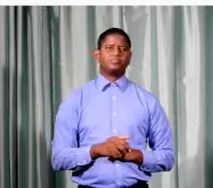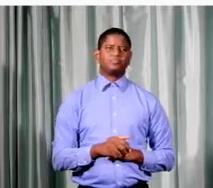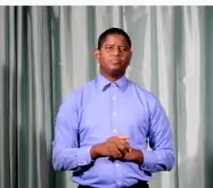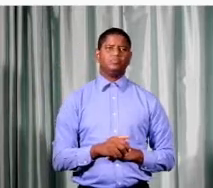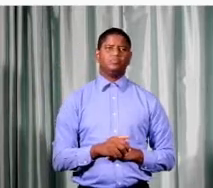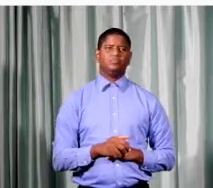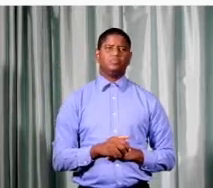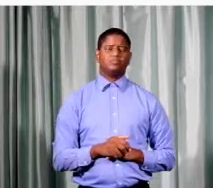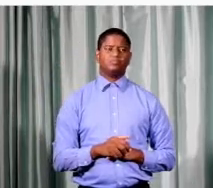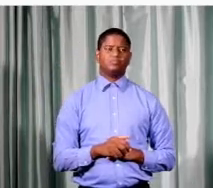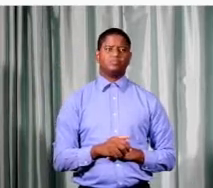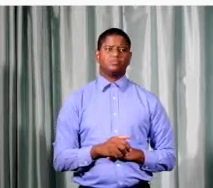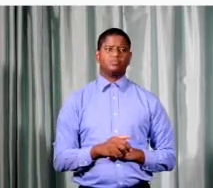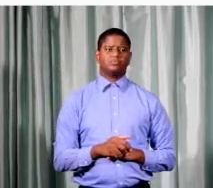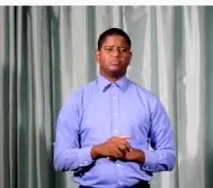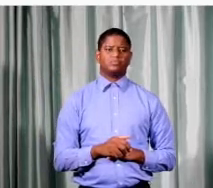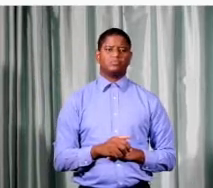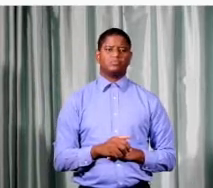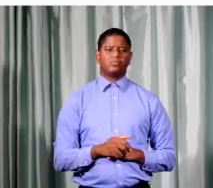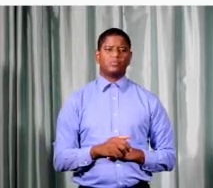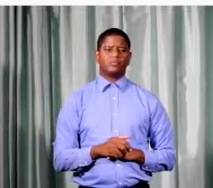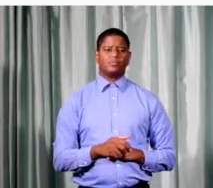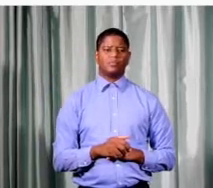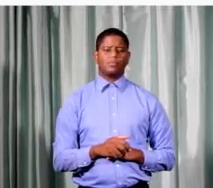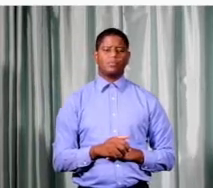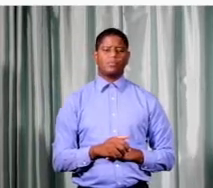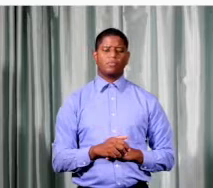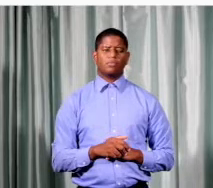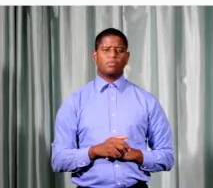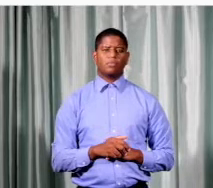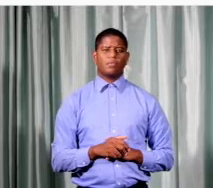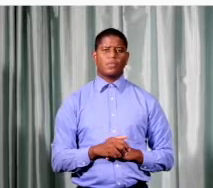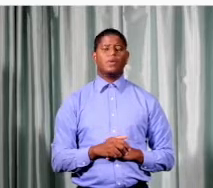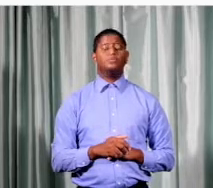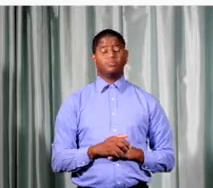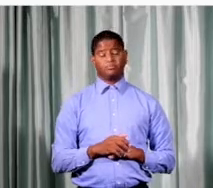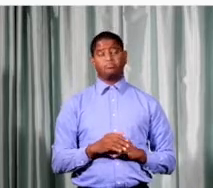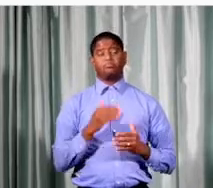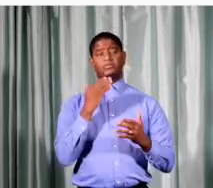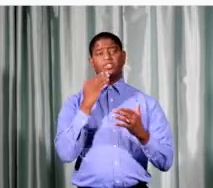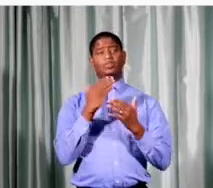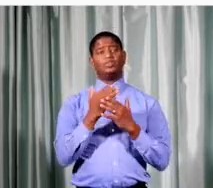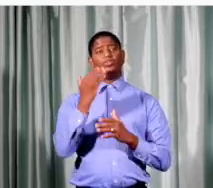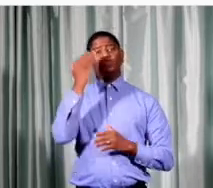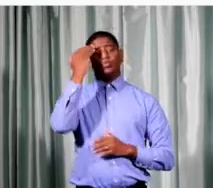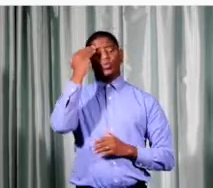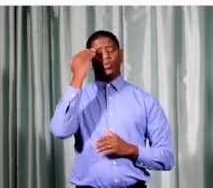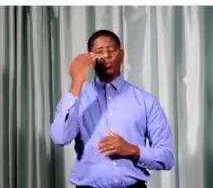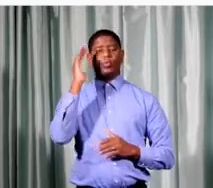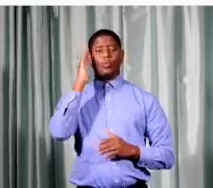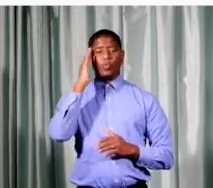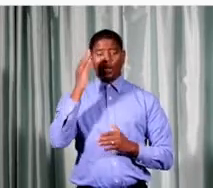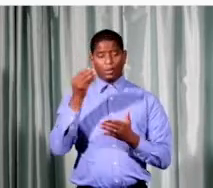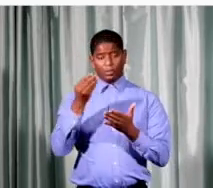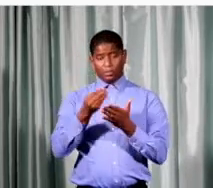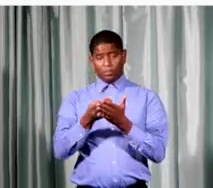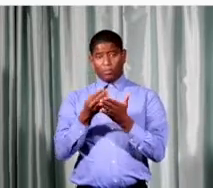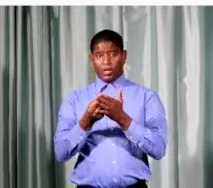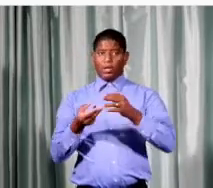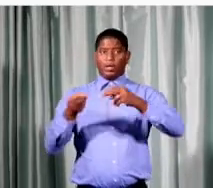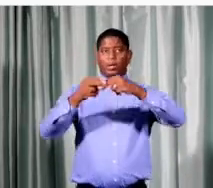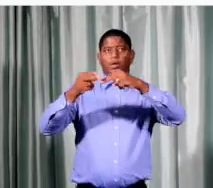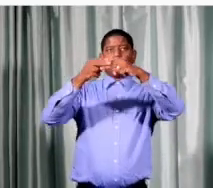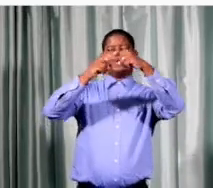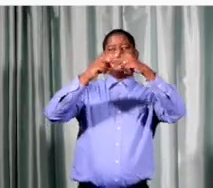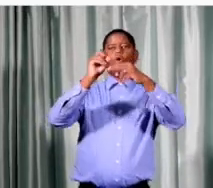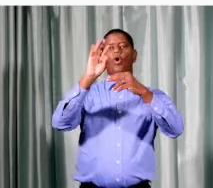you will have surpluses. We'll look at it, I guess, after the break. Or when you will have deficits, because you could plan for that in